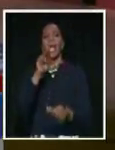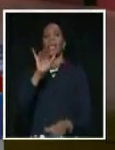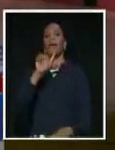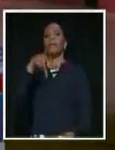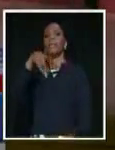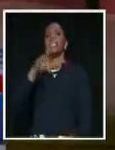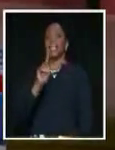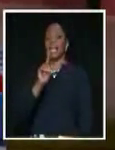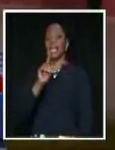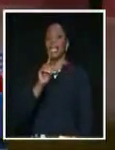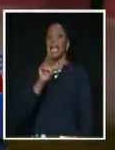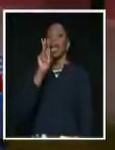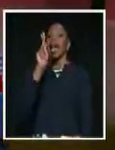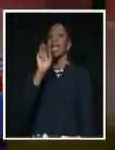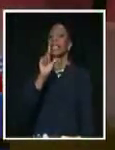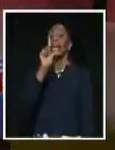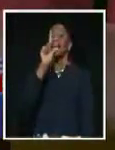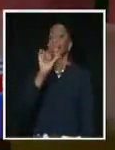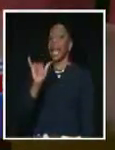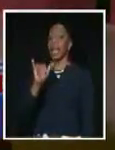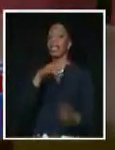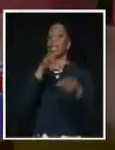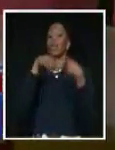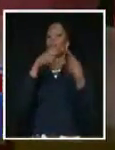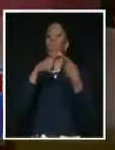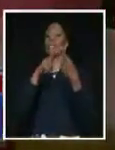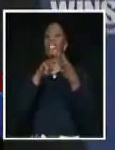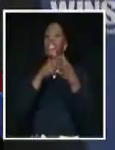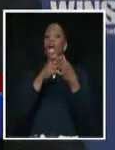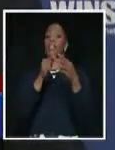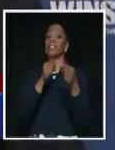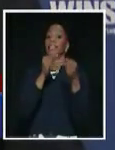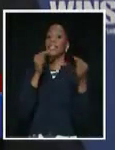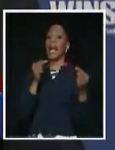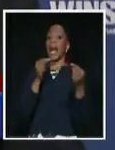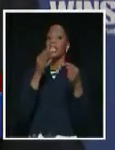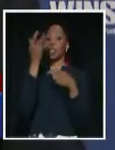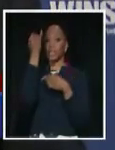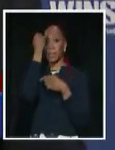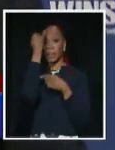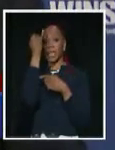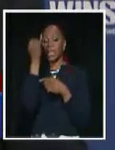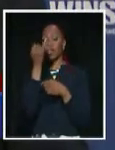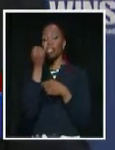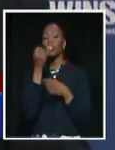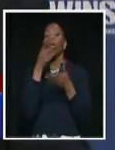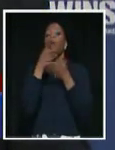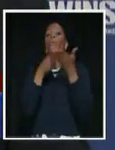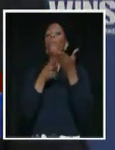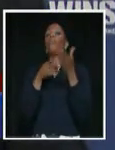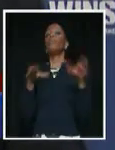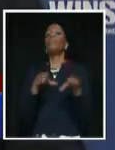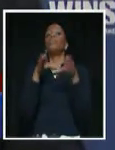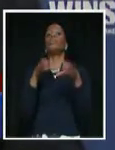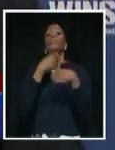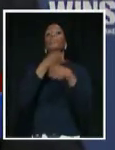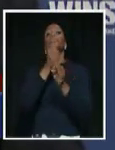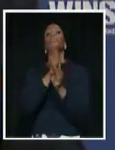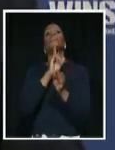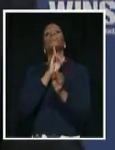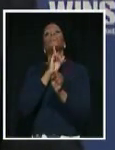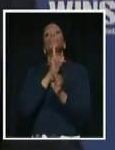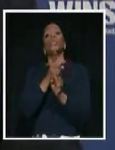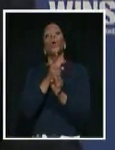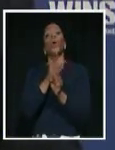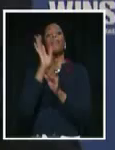they started this counterintelligence, counterterrorism program in the Intel Division, what he did was to make sure